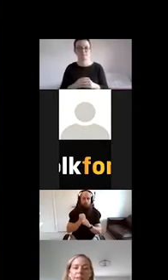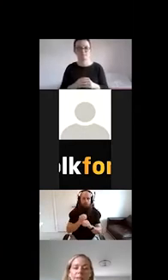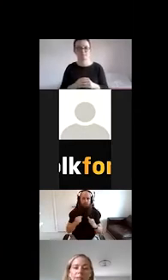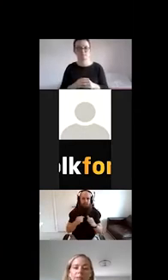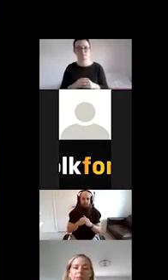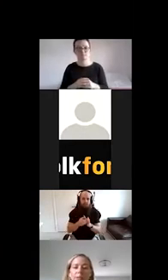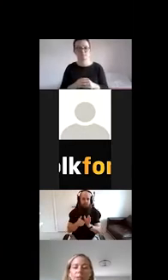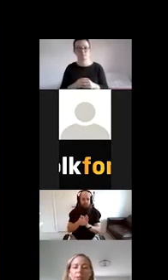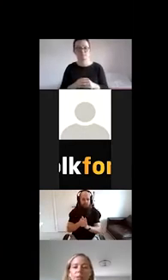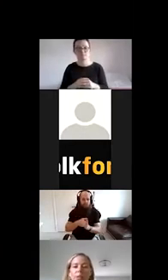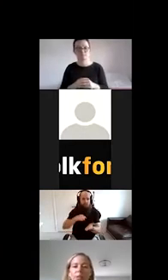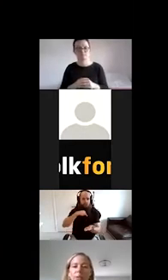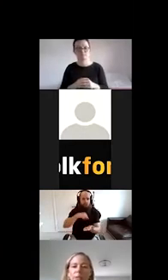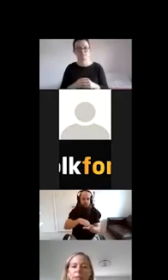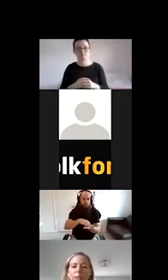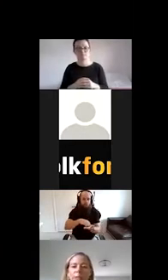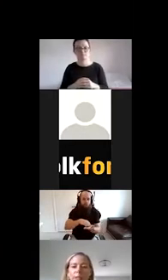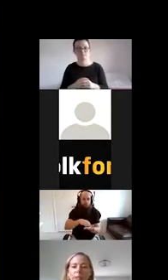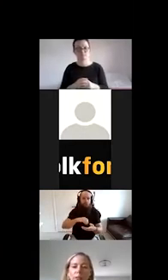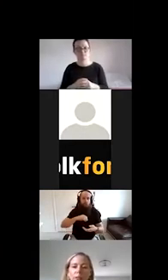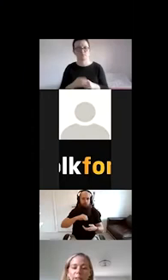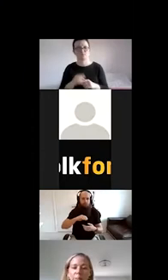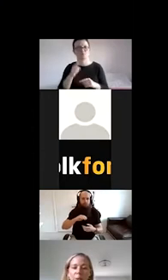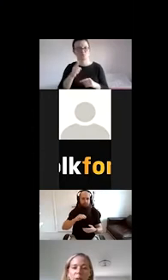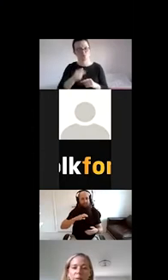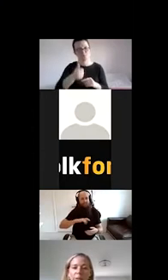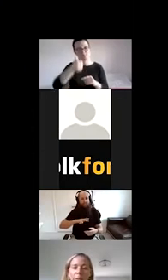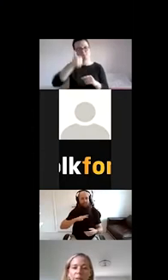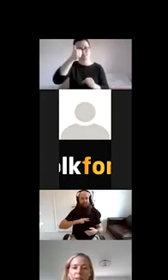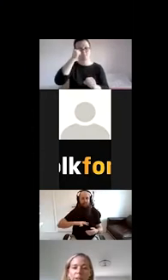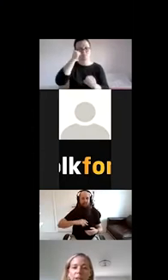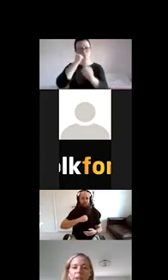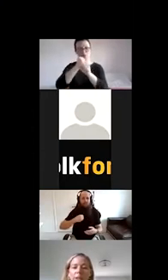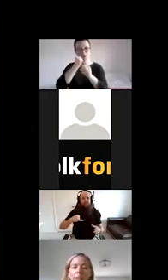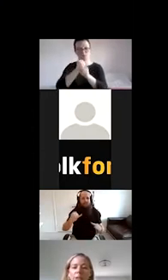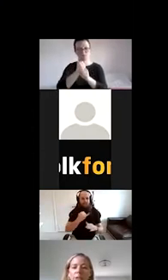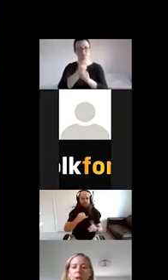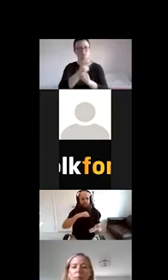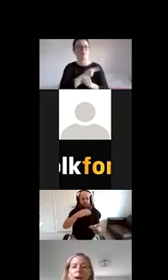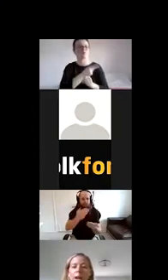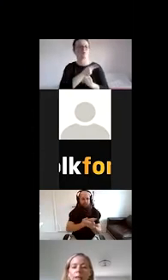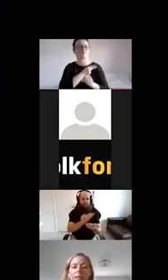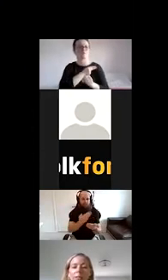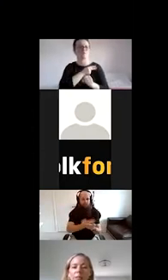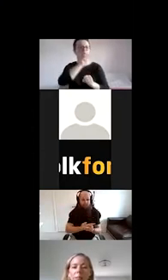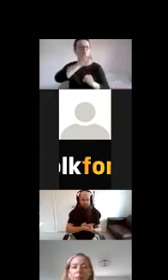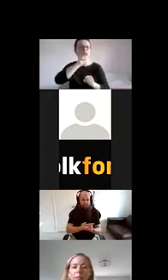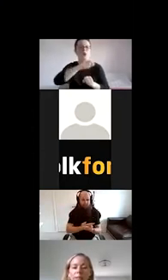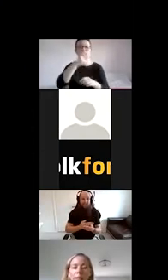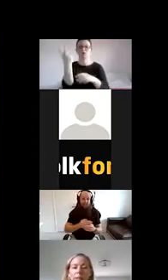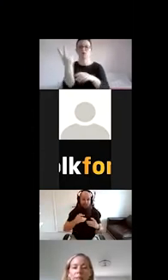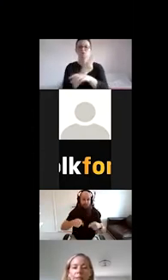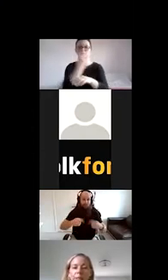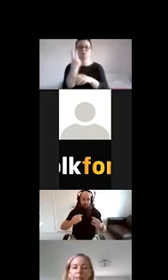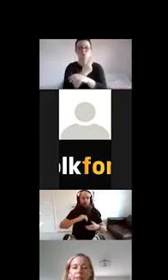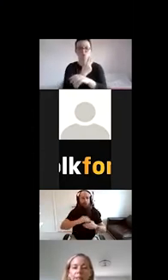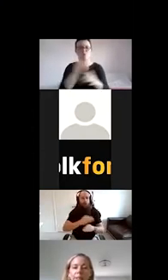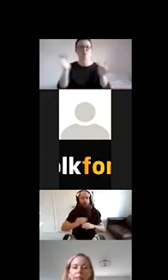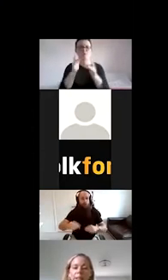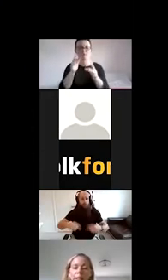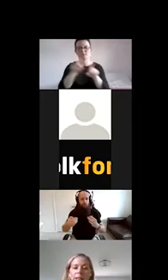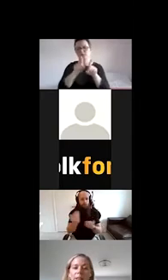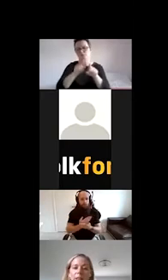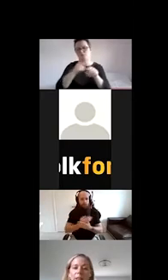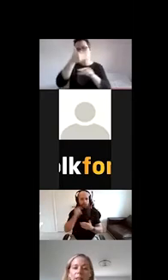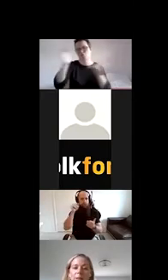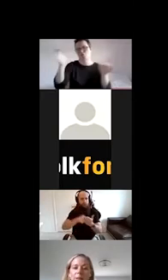state responsible authorities in conflict and post-conflict countries in order to compile and develop disability related